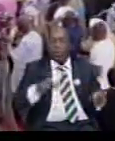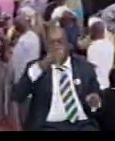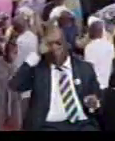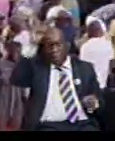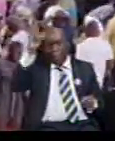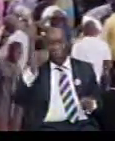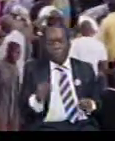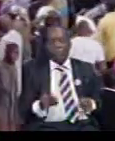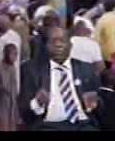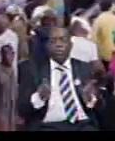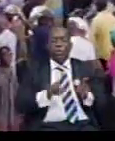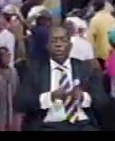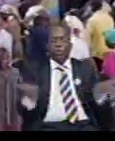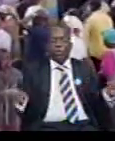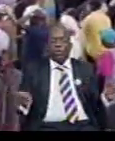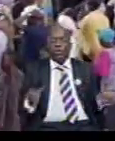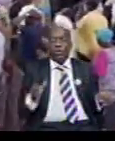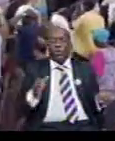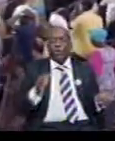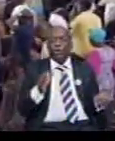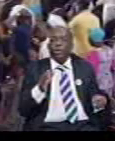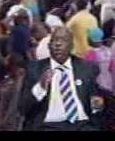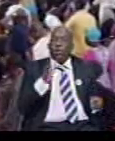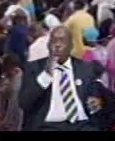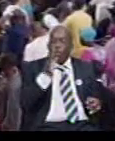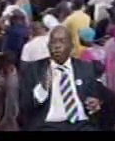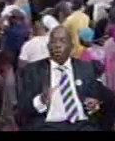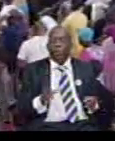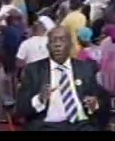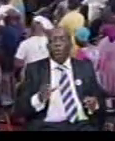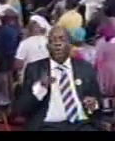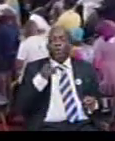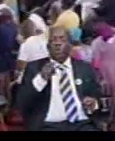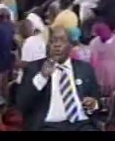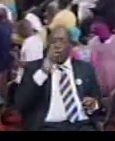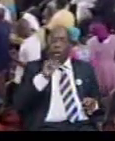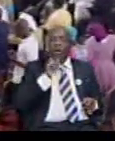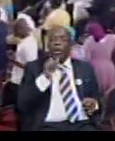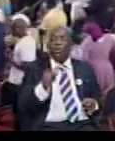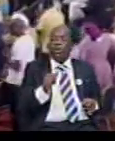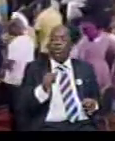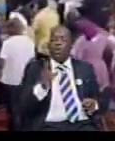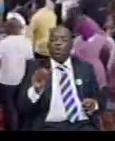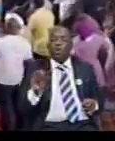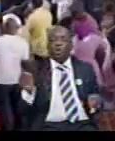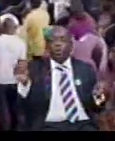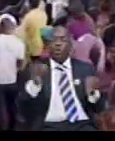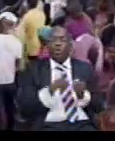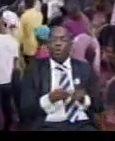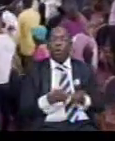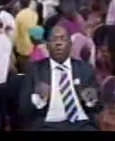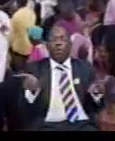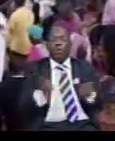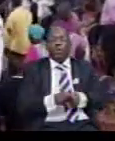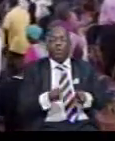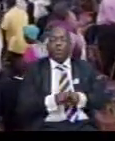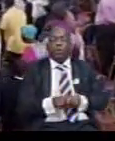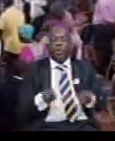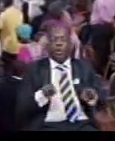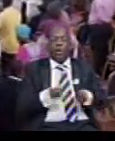a different woman. You're no more the same as you used to be.